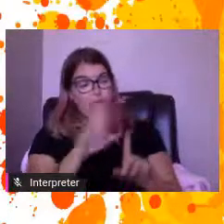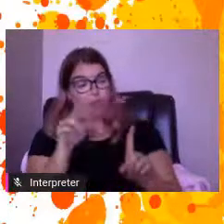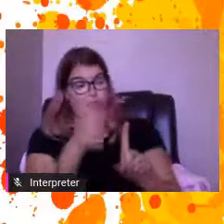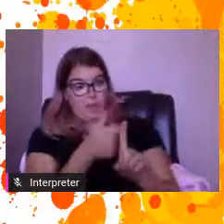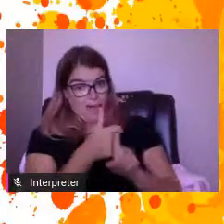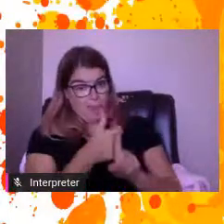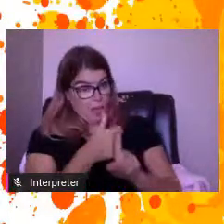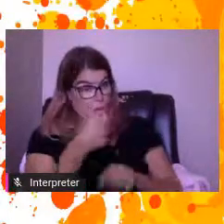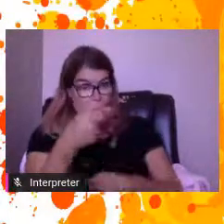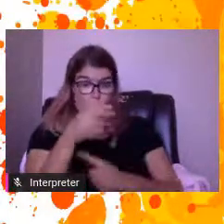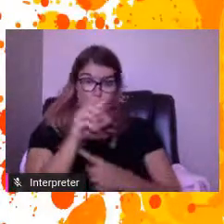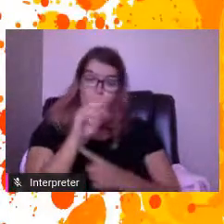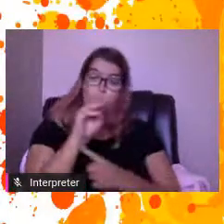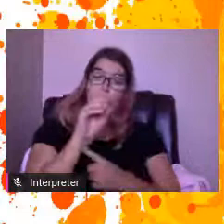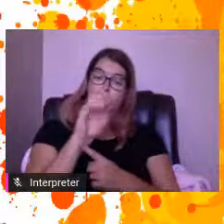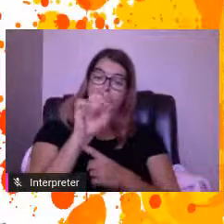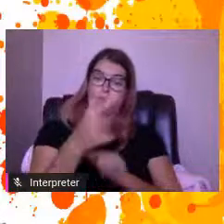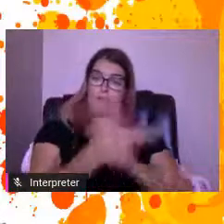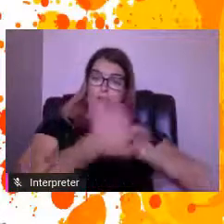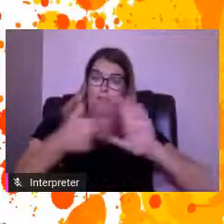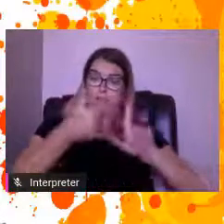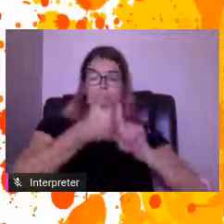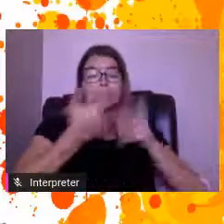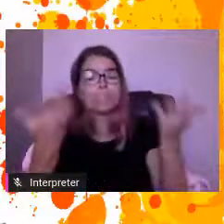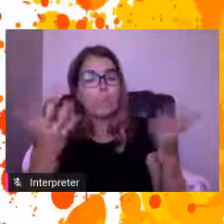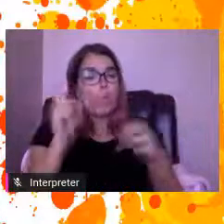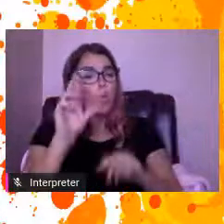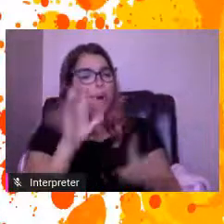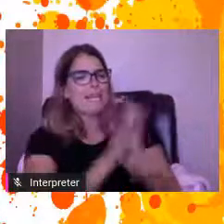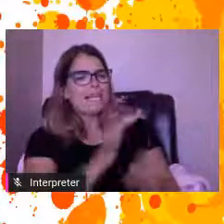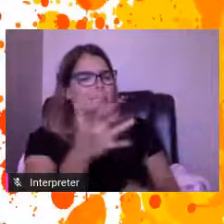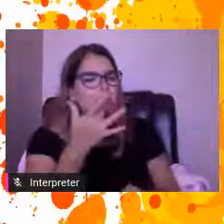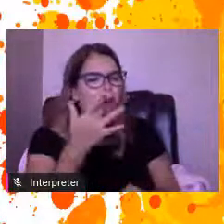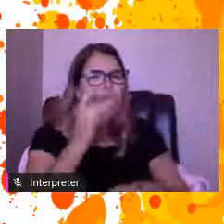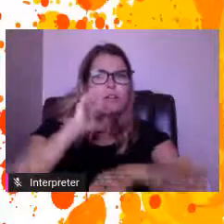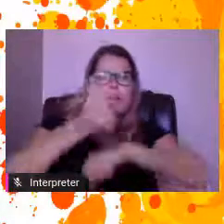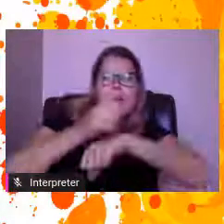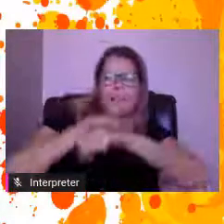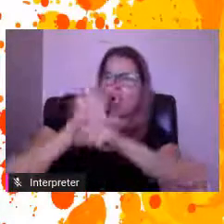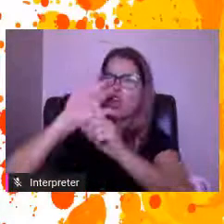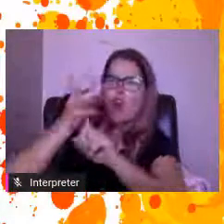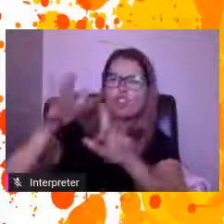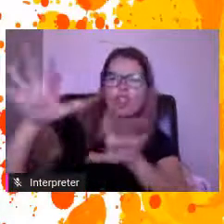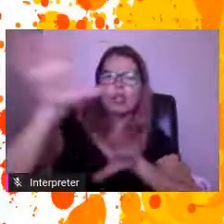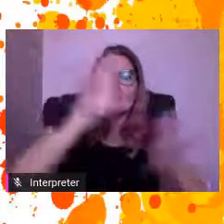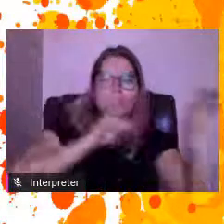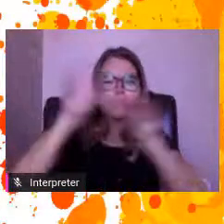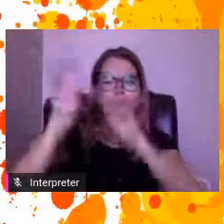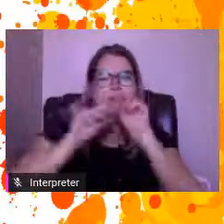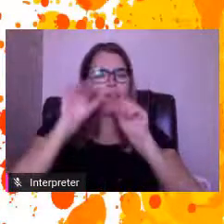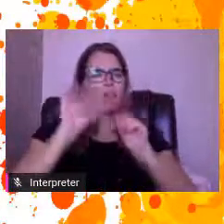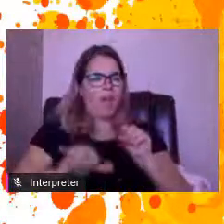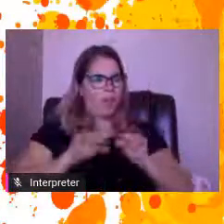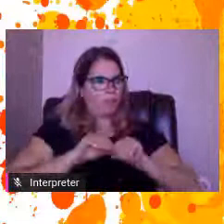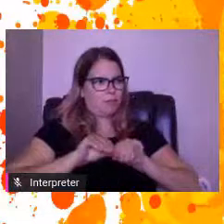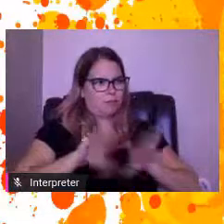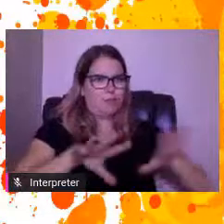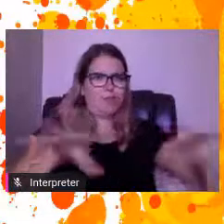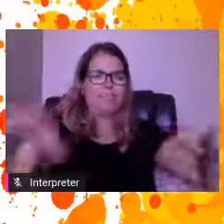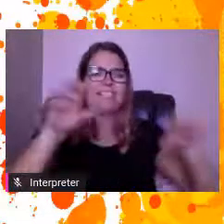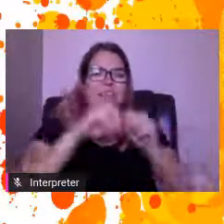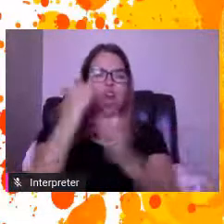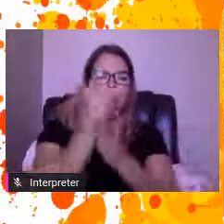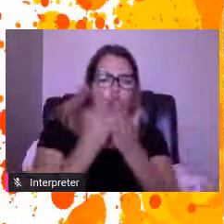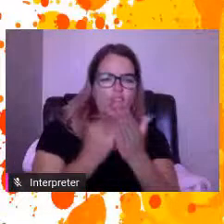we understand it today, or whether his preferences were a result of a culture of learned homosexuality that proliferated among artistic and